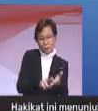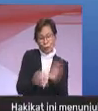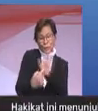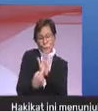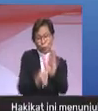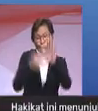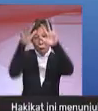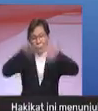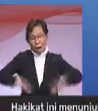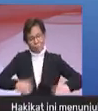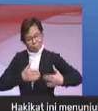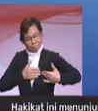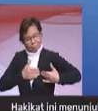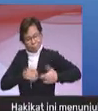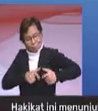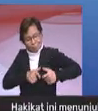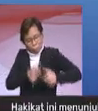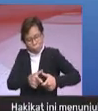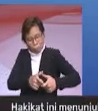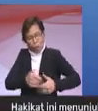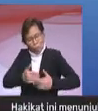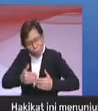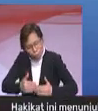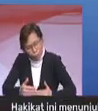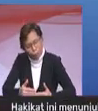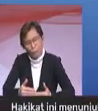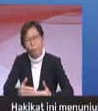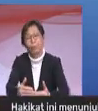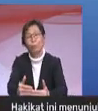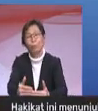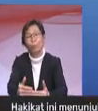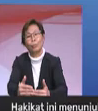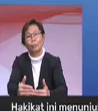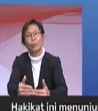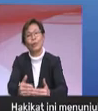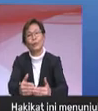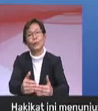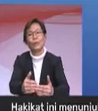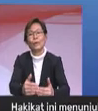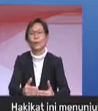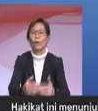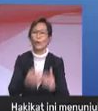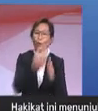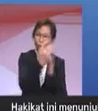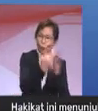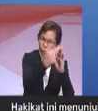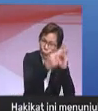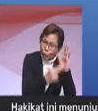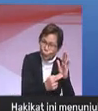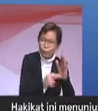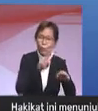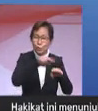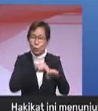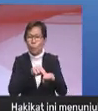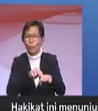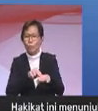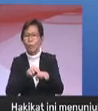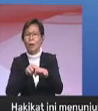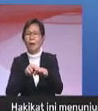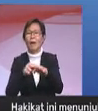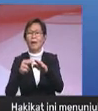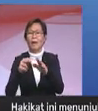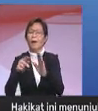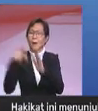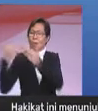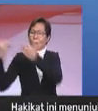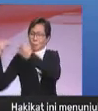ASEAN commitment in moving forward the issues of rules, norms and principles of responsible behavior